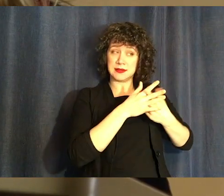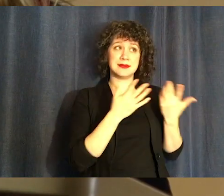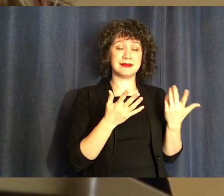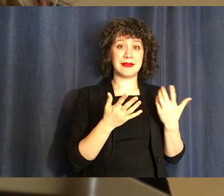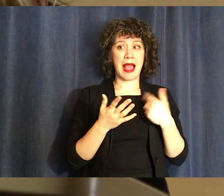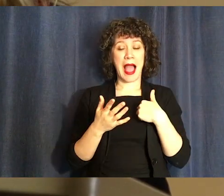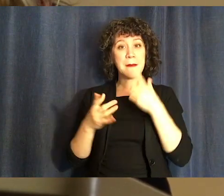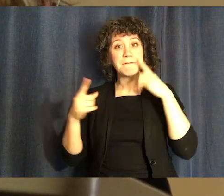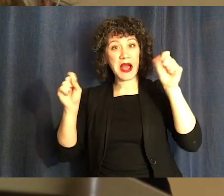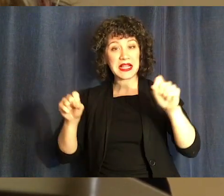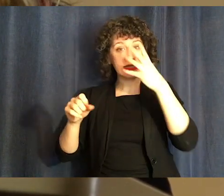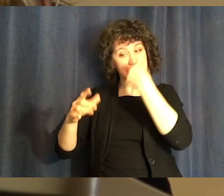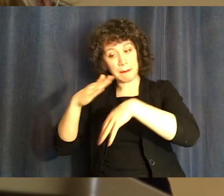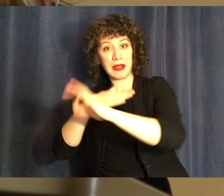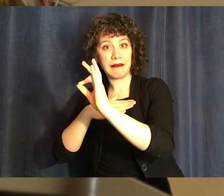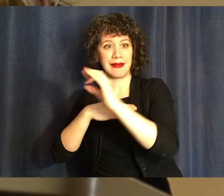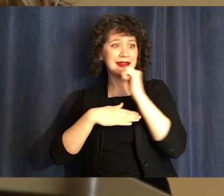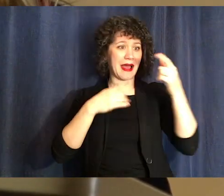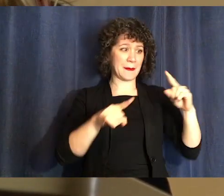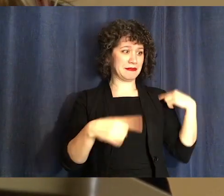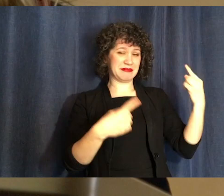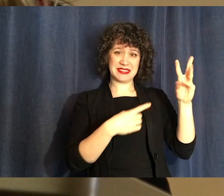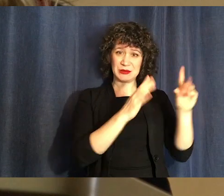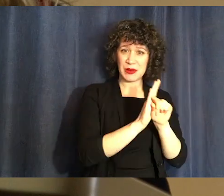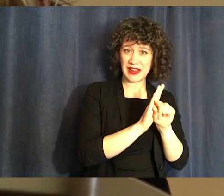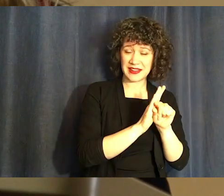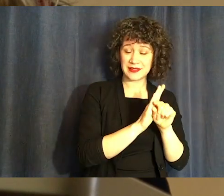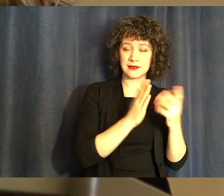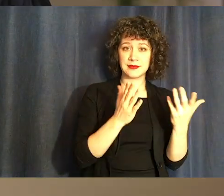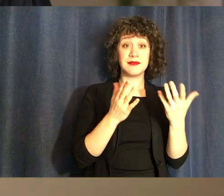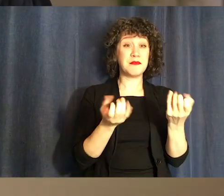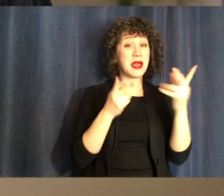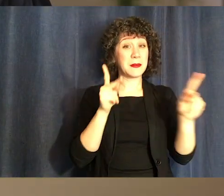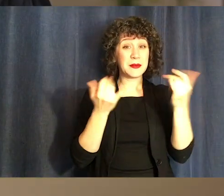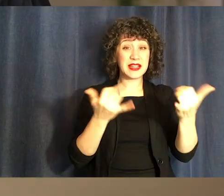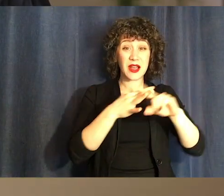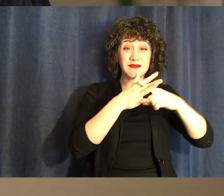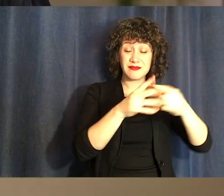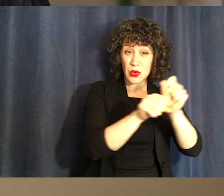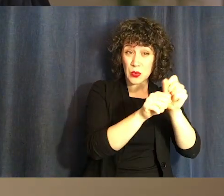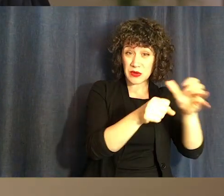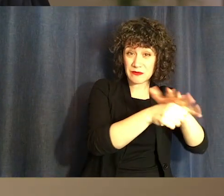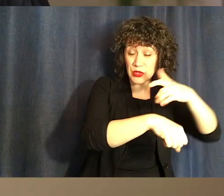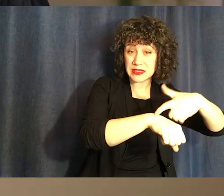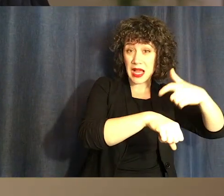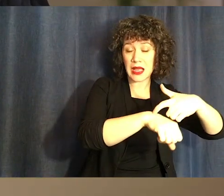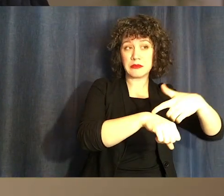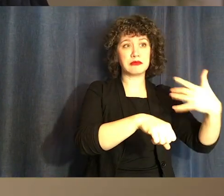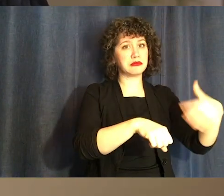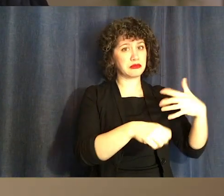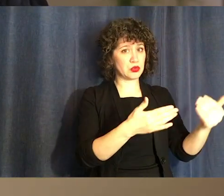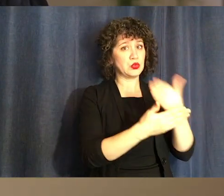a.m. For many of us, it's the first time we've been able to work full time. We are proving that this generation